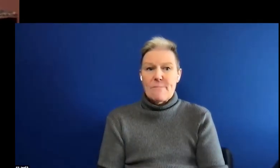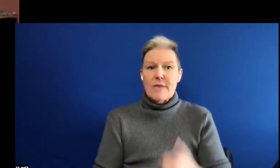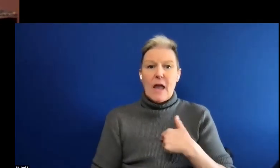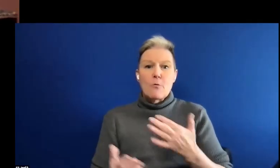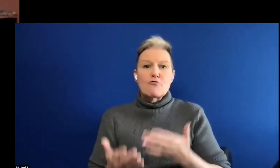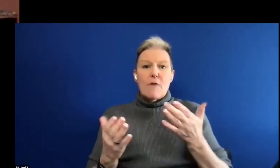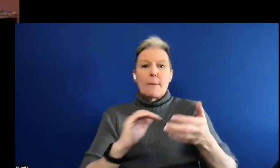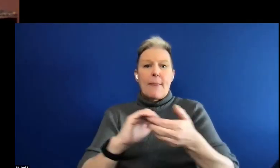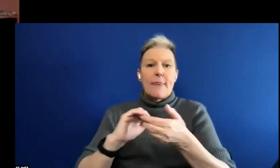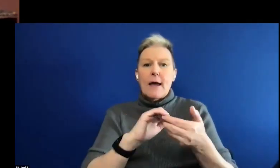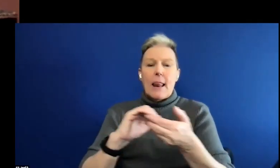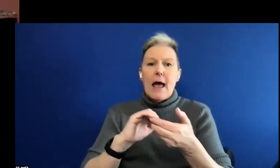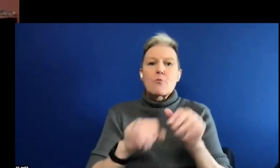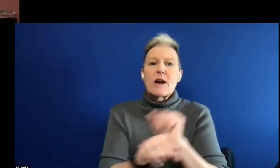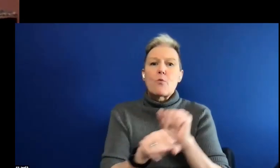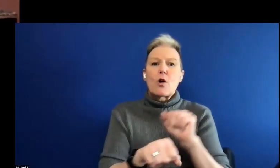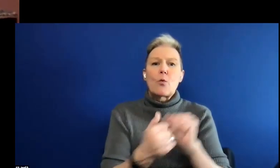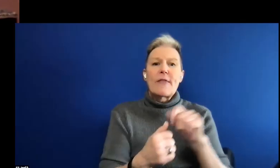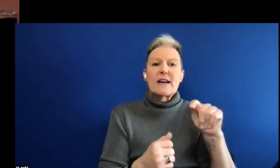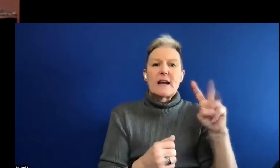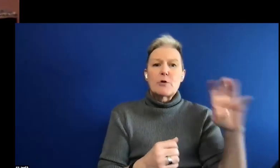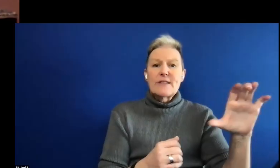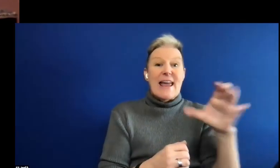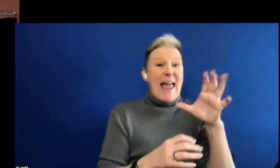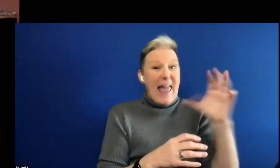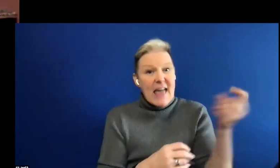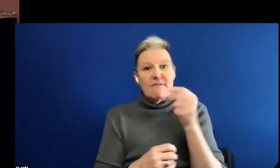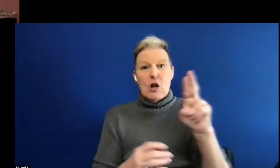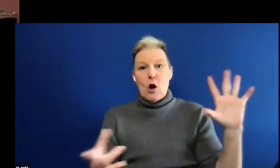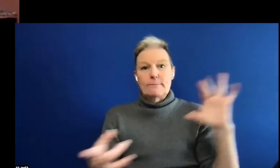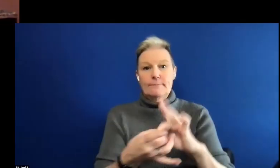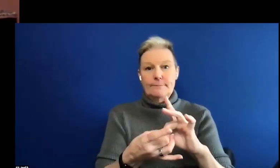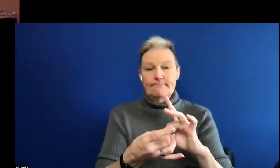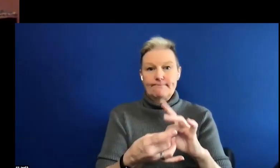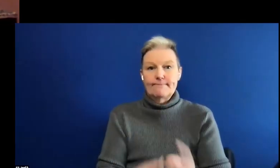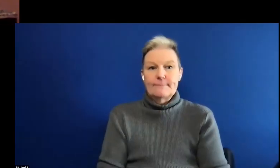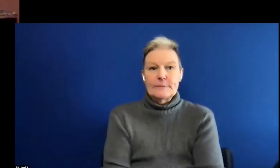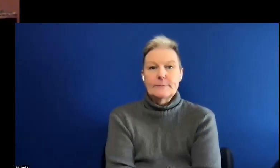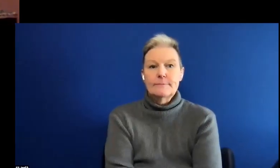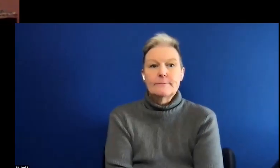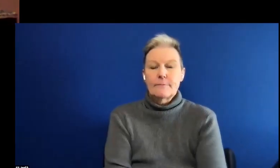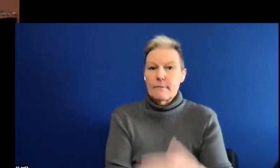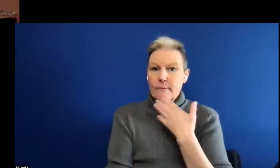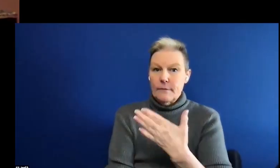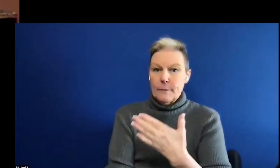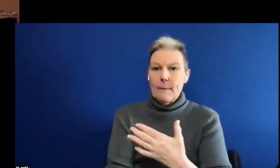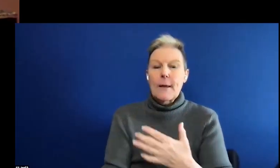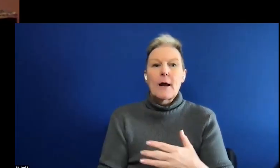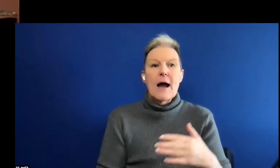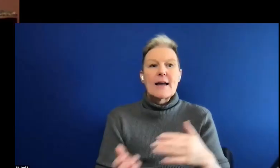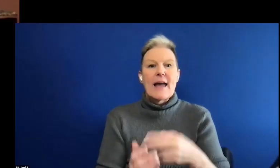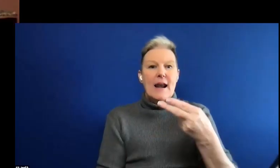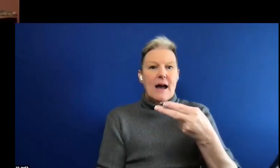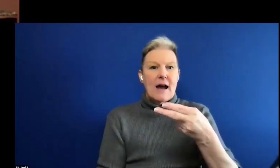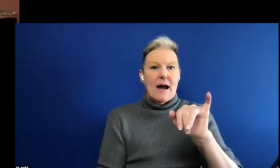they collaborate and work with TWC and VR. Okay. Thank you. Again, it's called